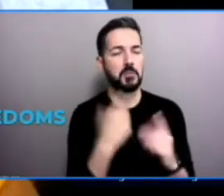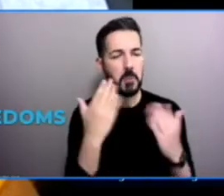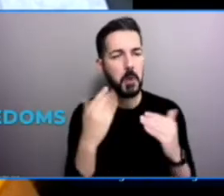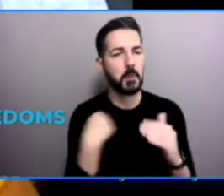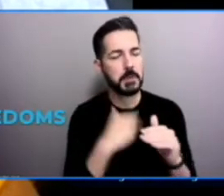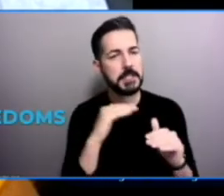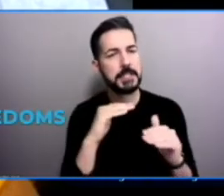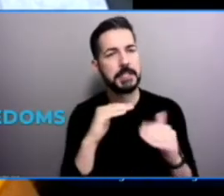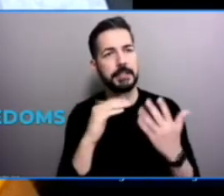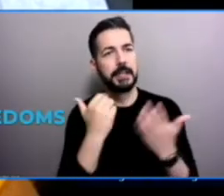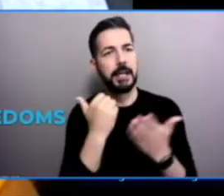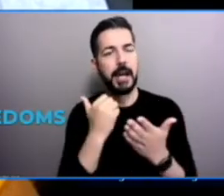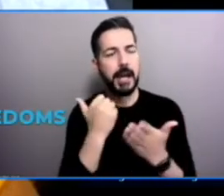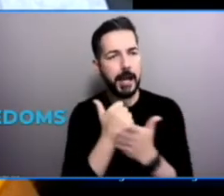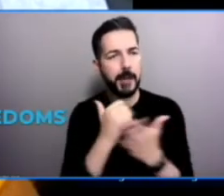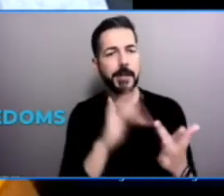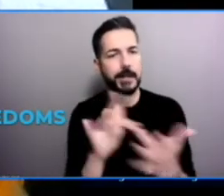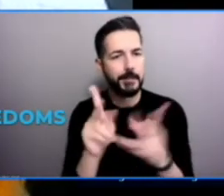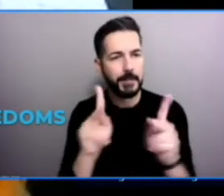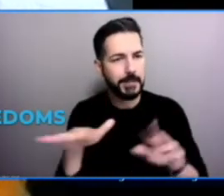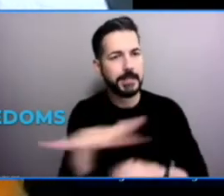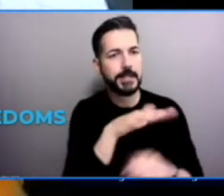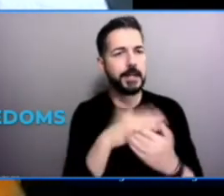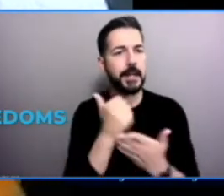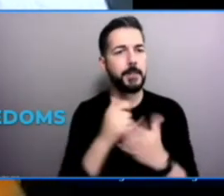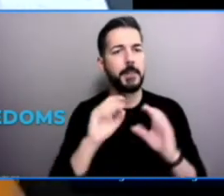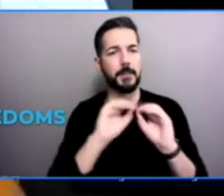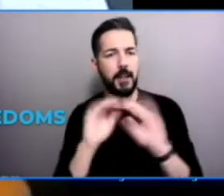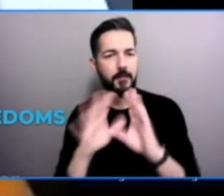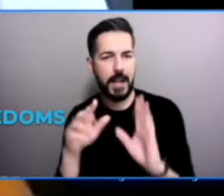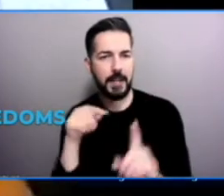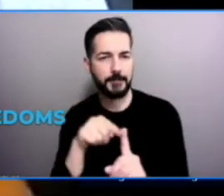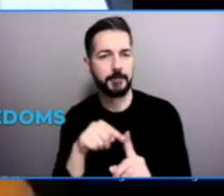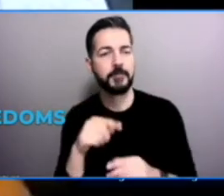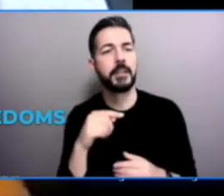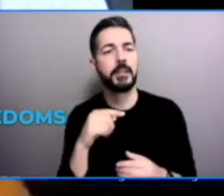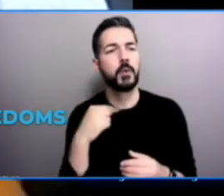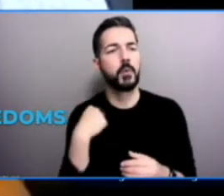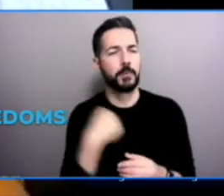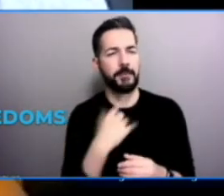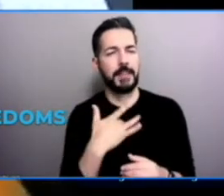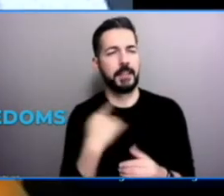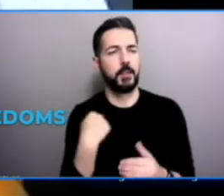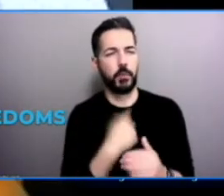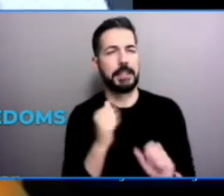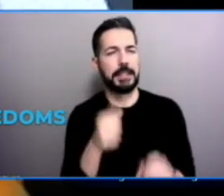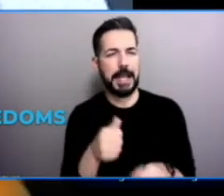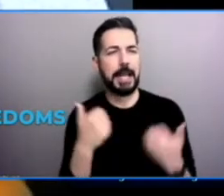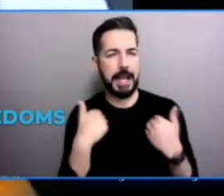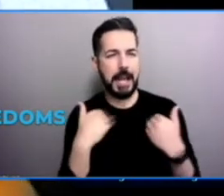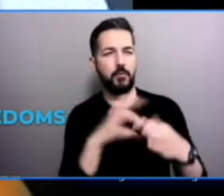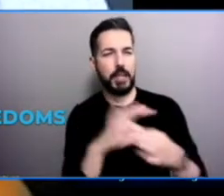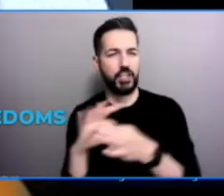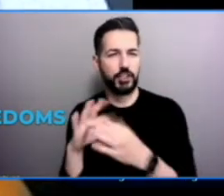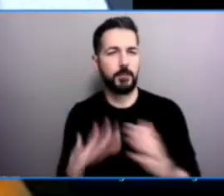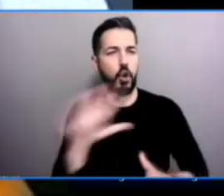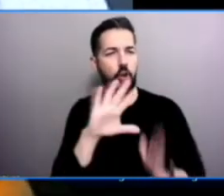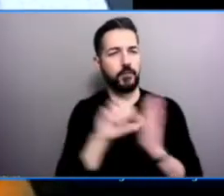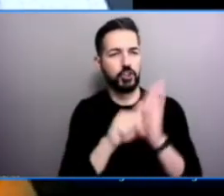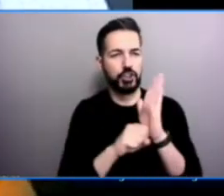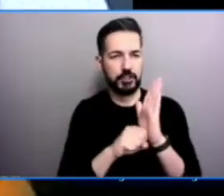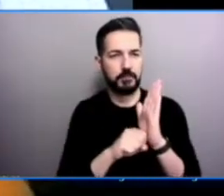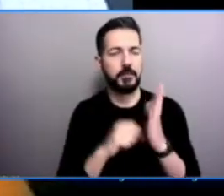actually truly did invest and implement change. It is your responsibility to invest and do the hard work, and not just support the places where